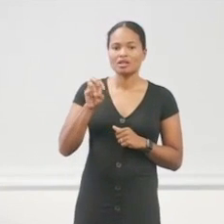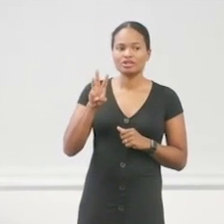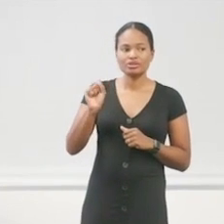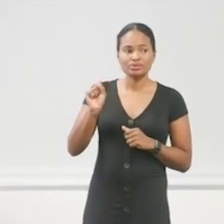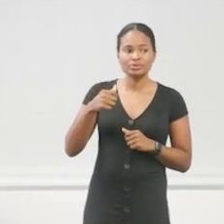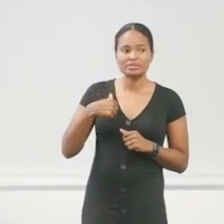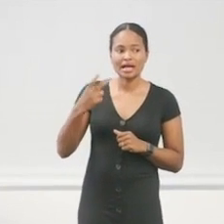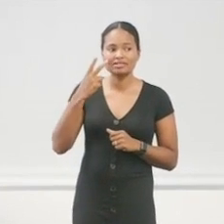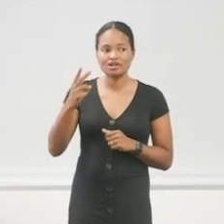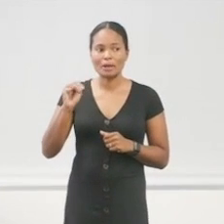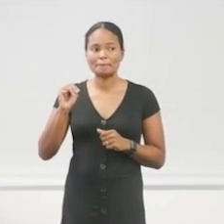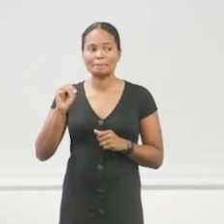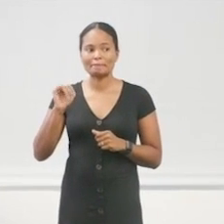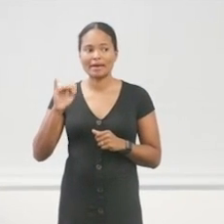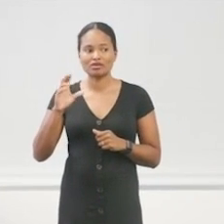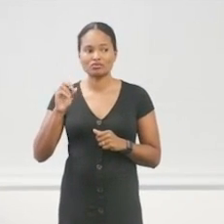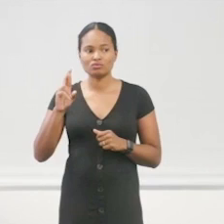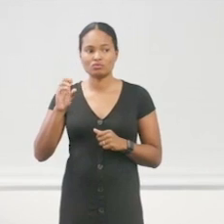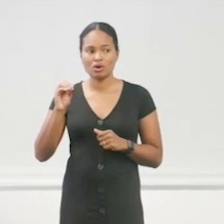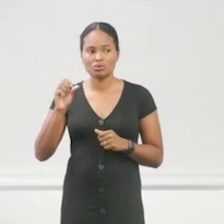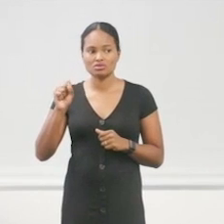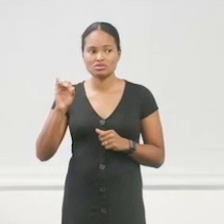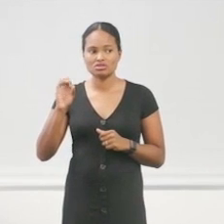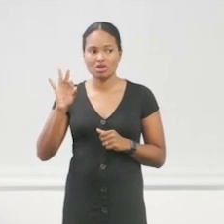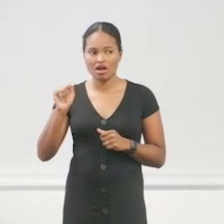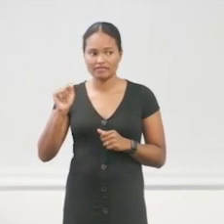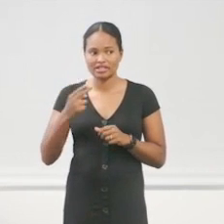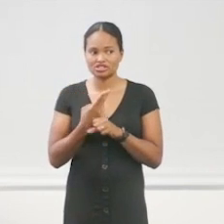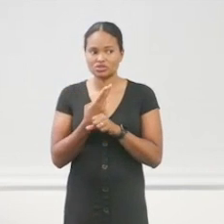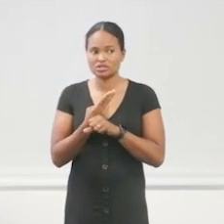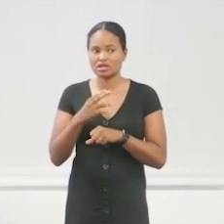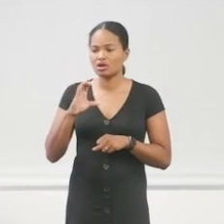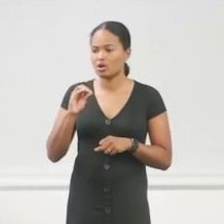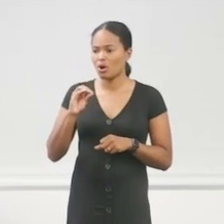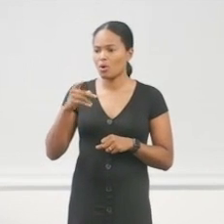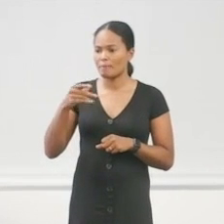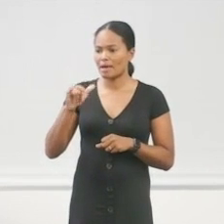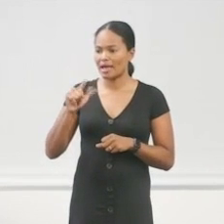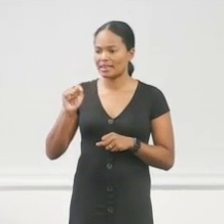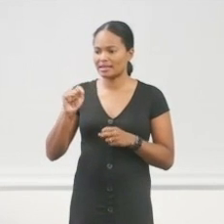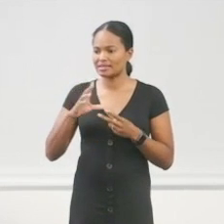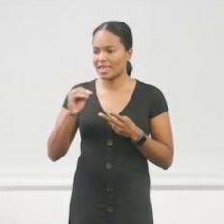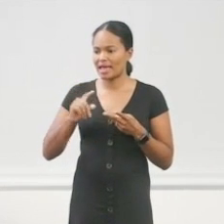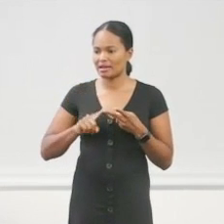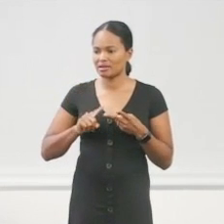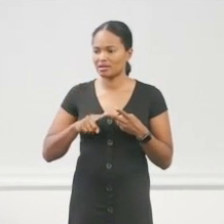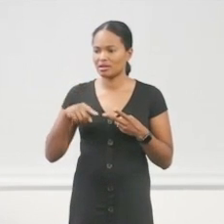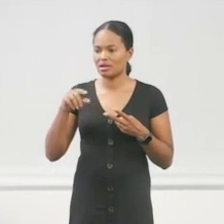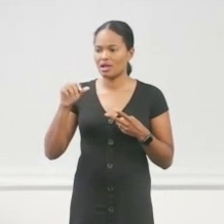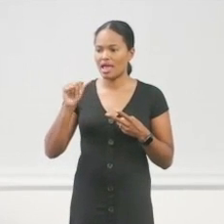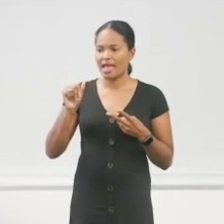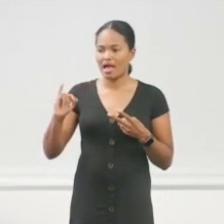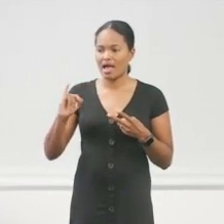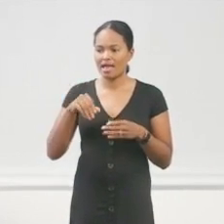has created Copilot, an AI that's being used in hospitals in Taiwan. And I was wondering if you foresee that being used